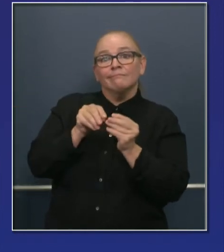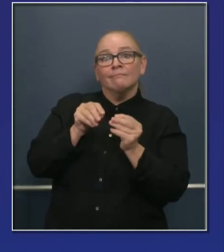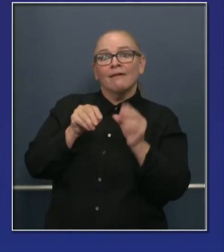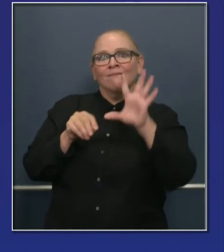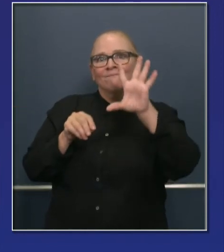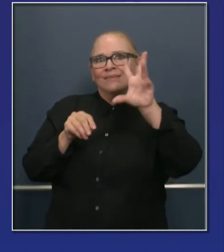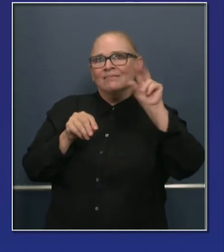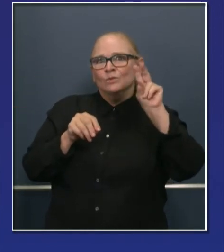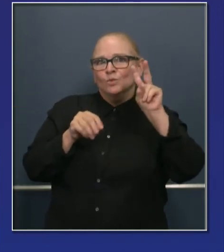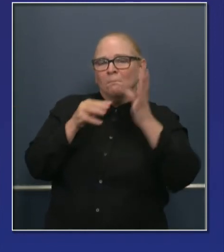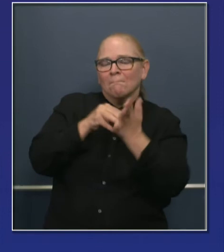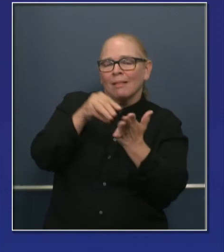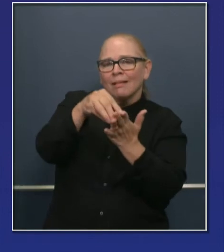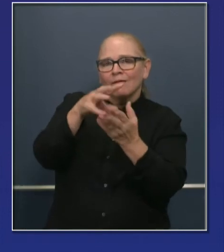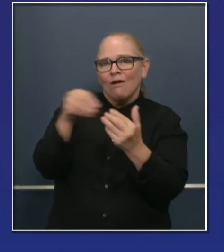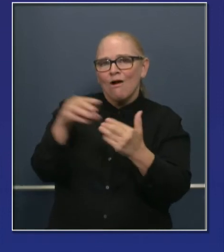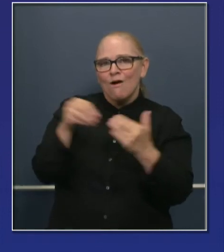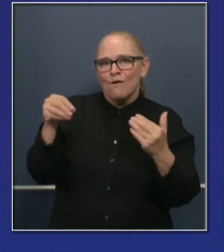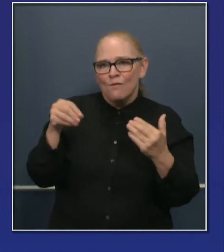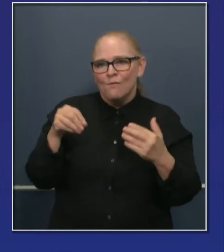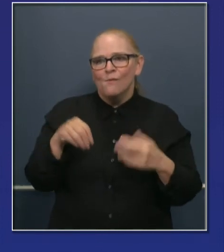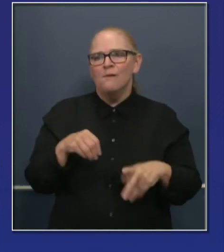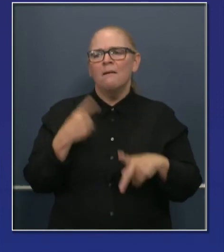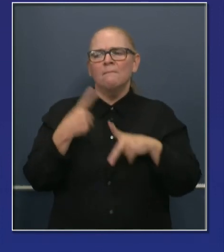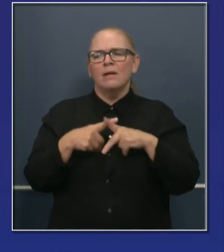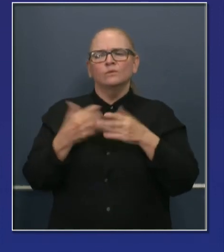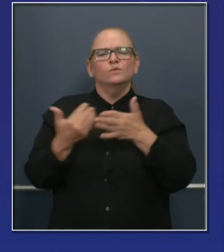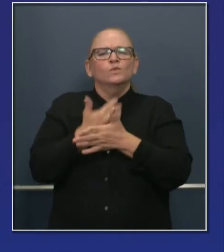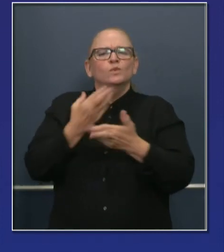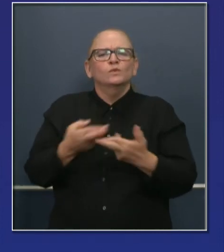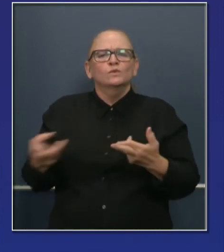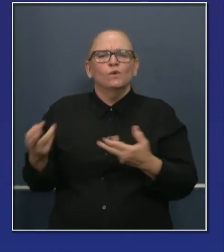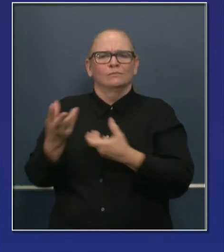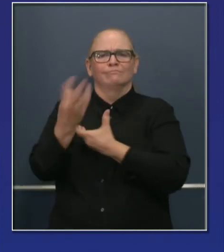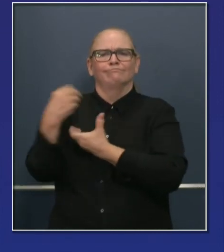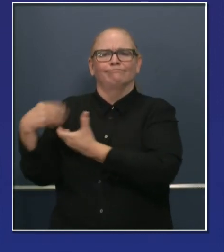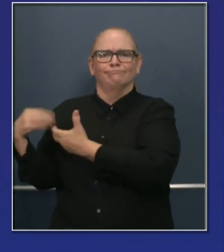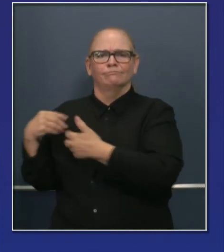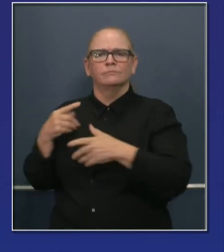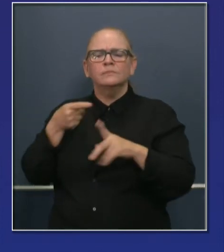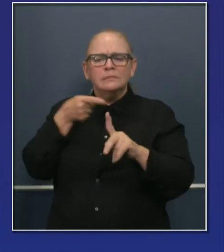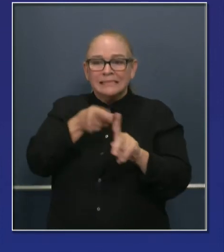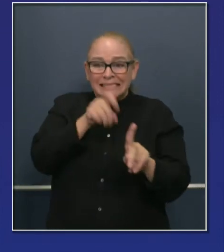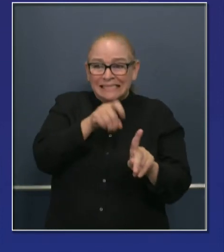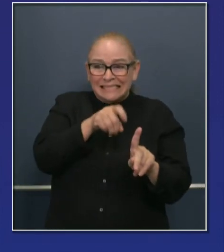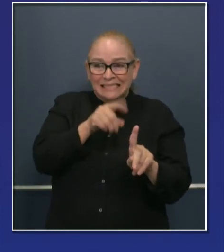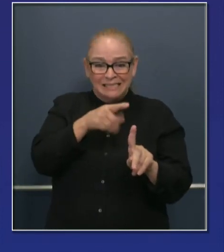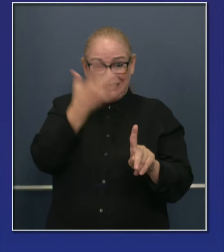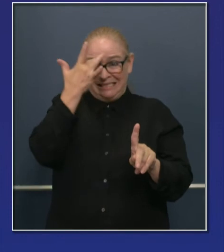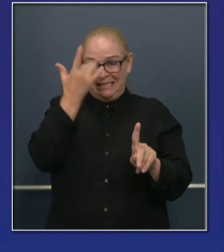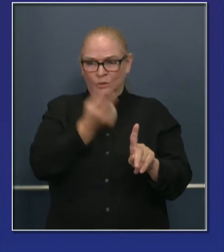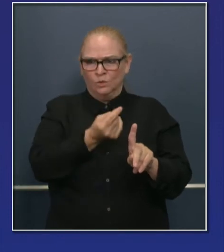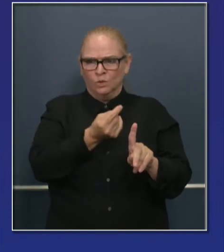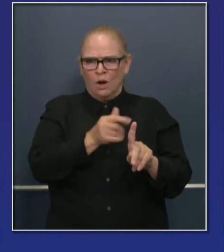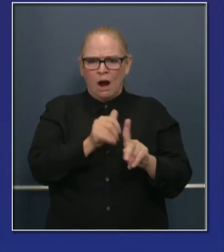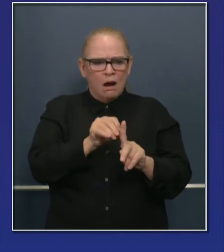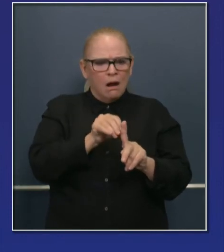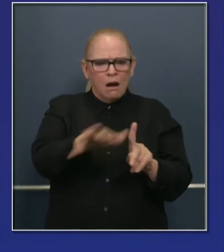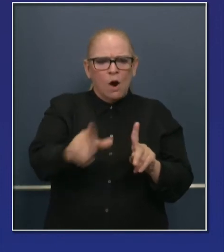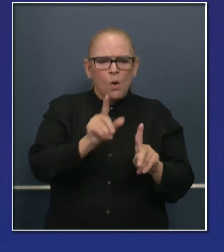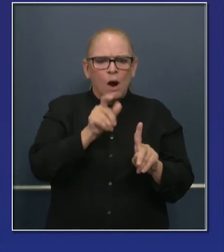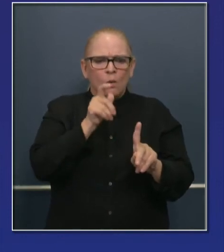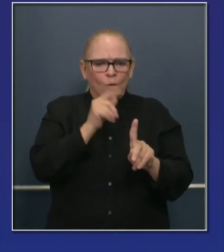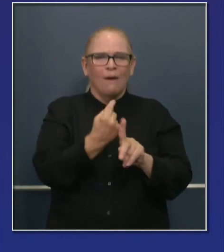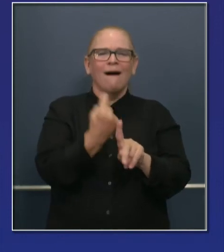for disease investigation, for contact tracing, and for our isolation and quarantine efforts. In addition to